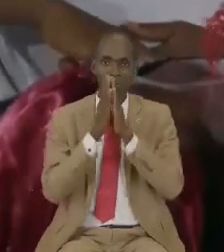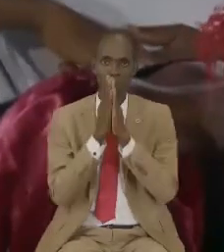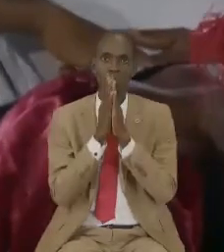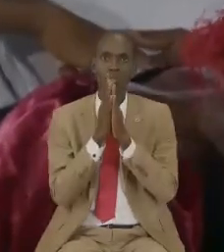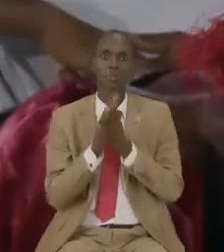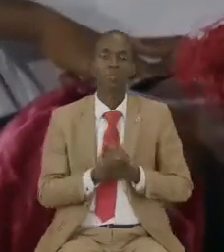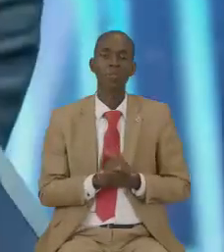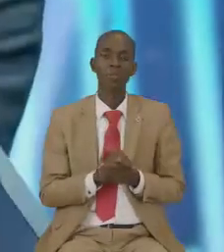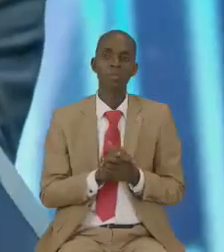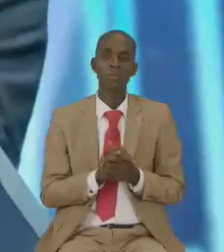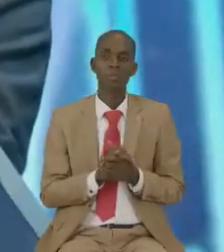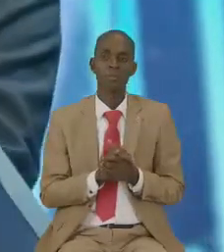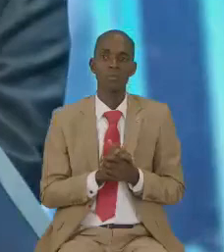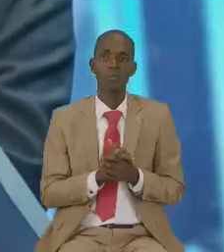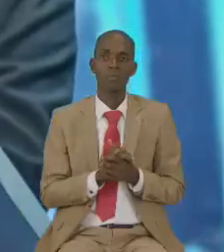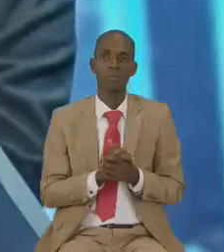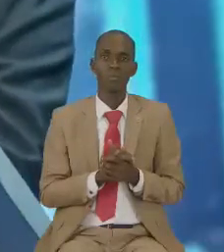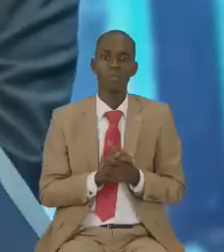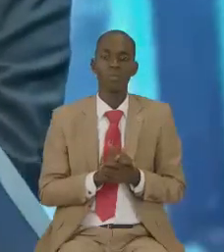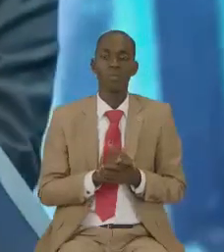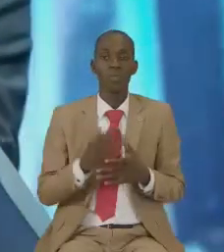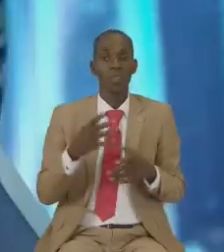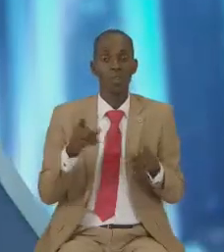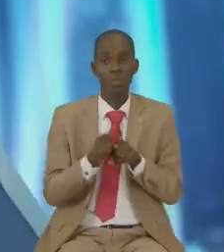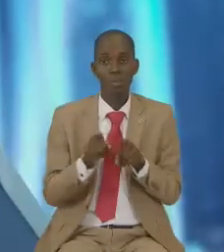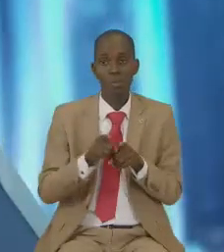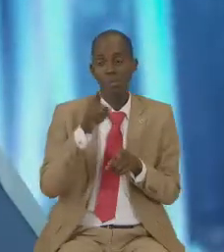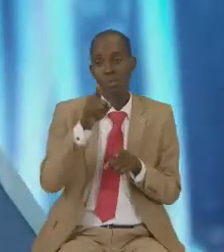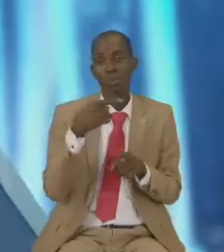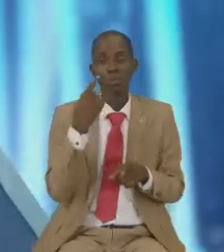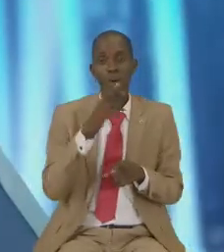Also, the only online the audience, don't go out.